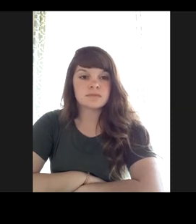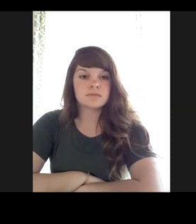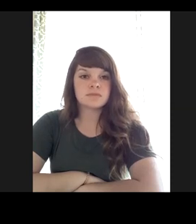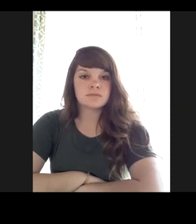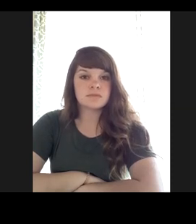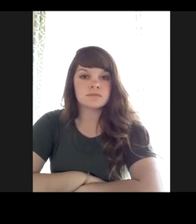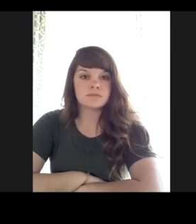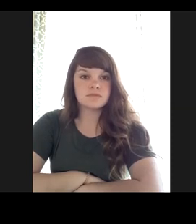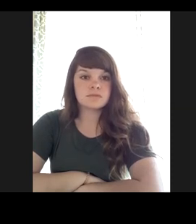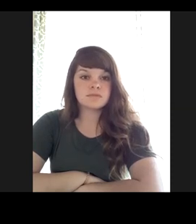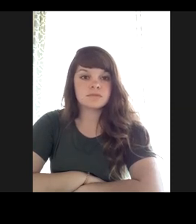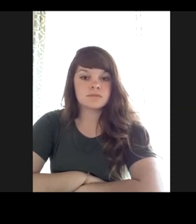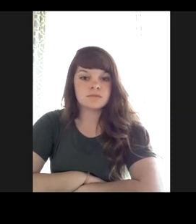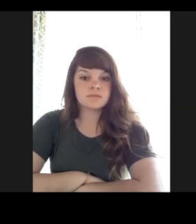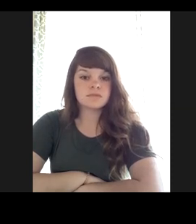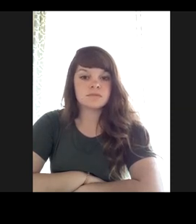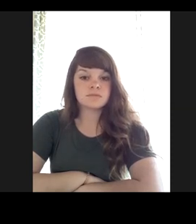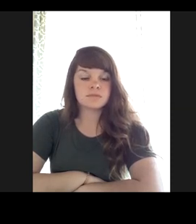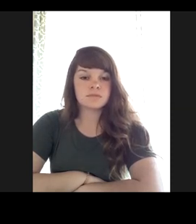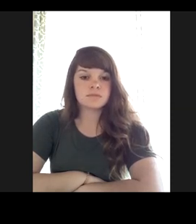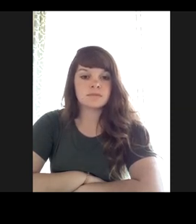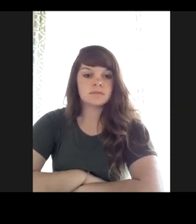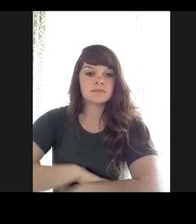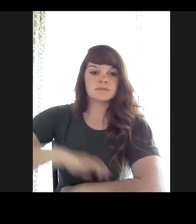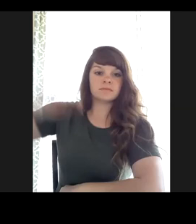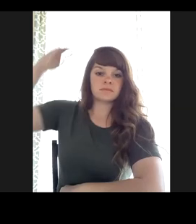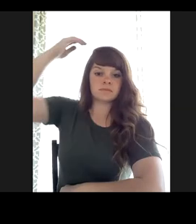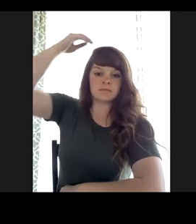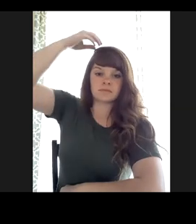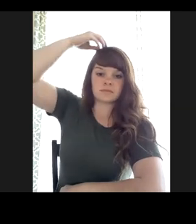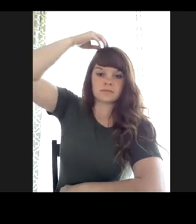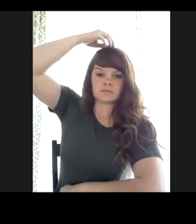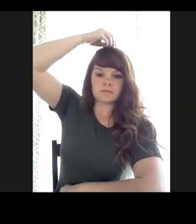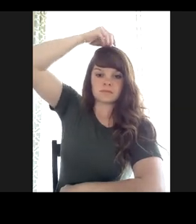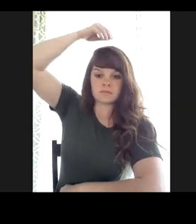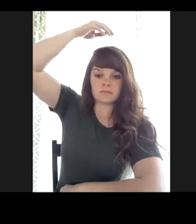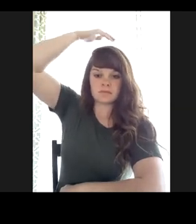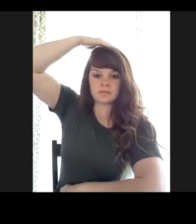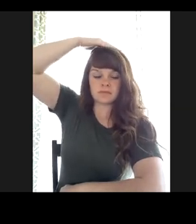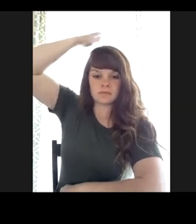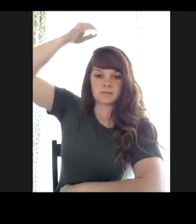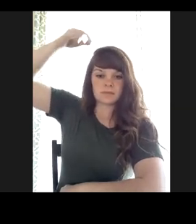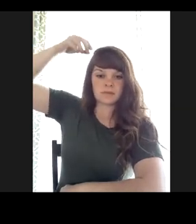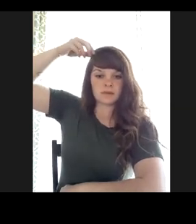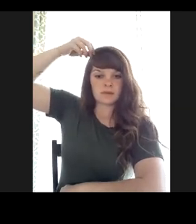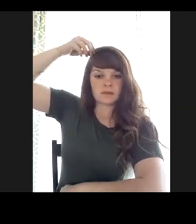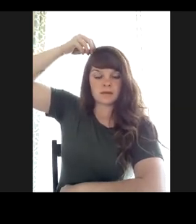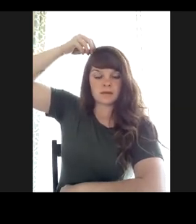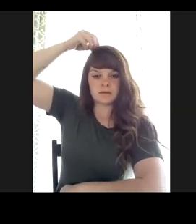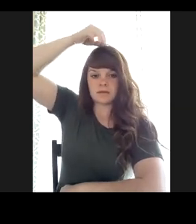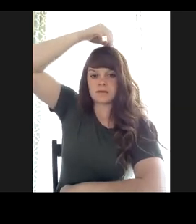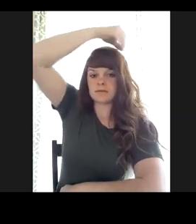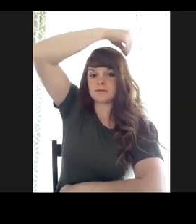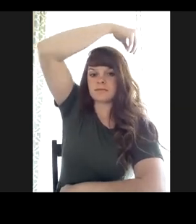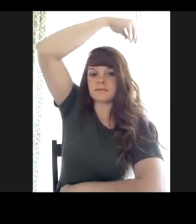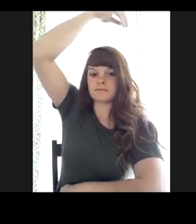So that's an option. You know, we're mainly addressing that to our church, Stanley Baptist. But, okay. So